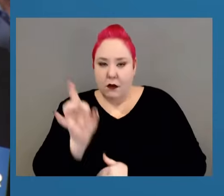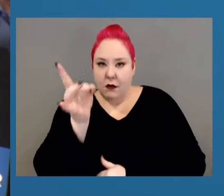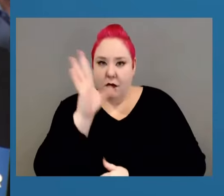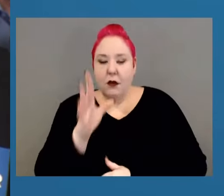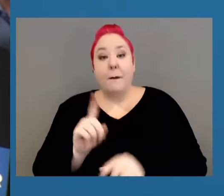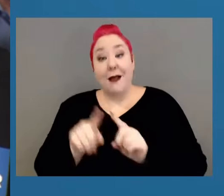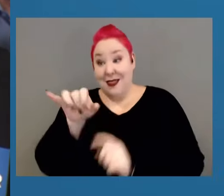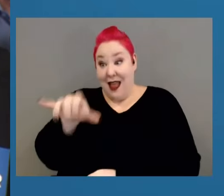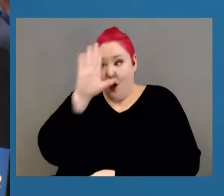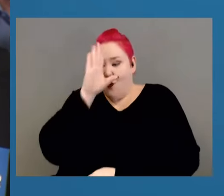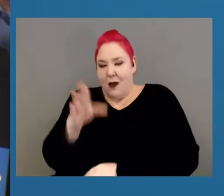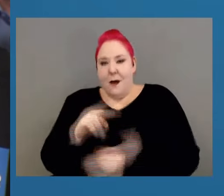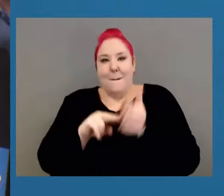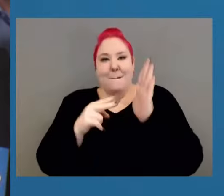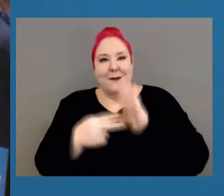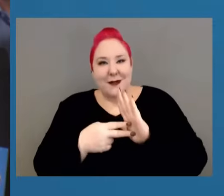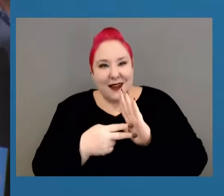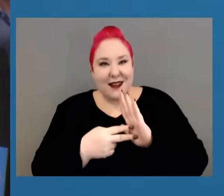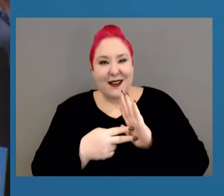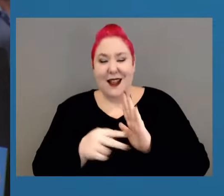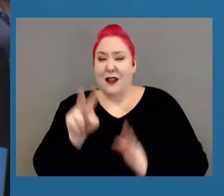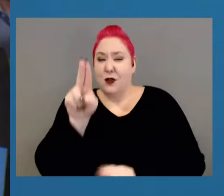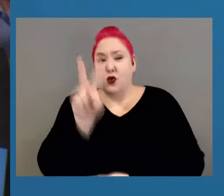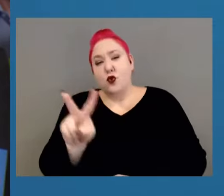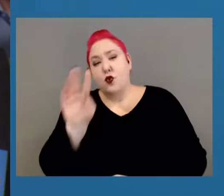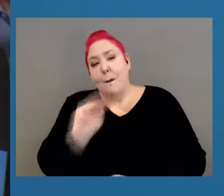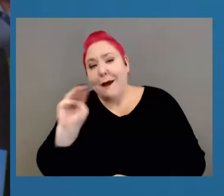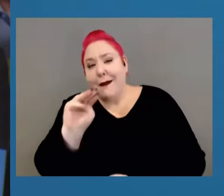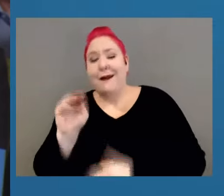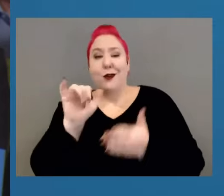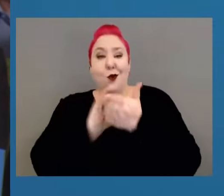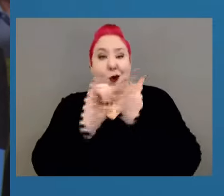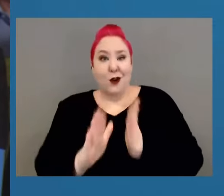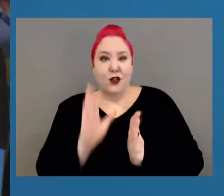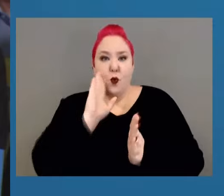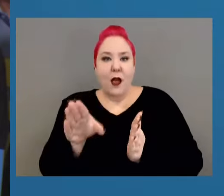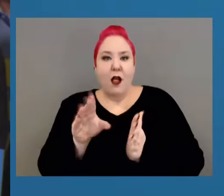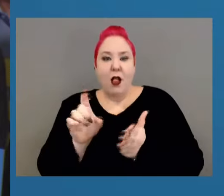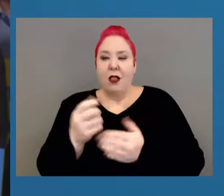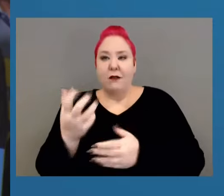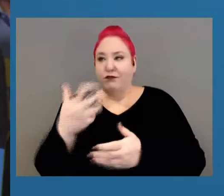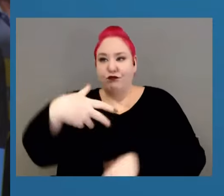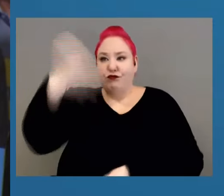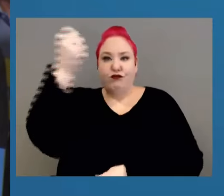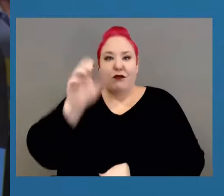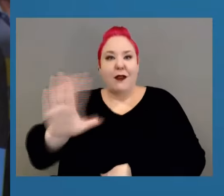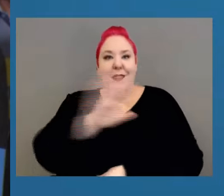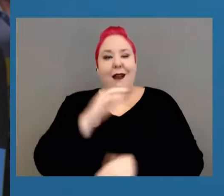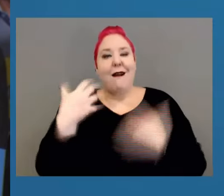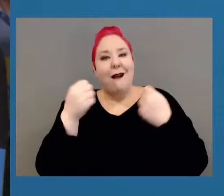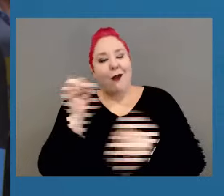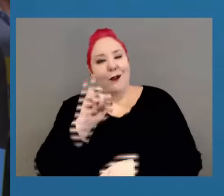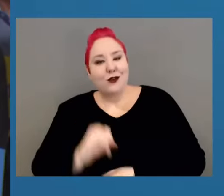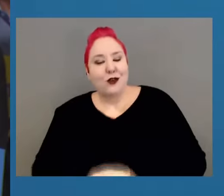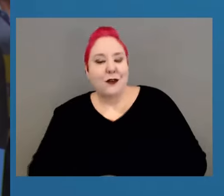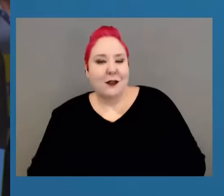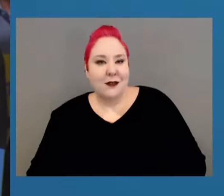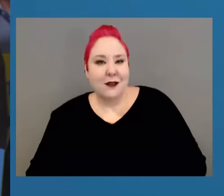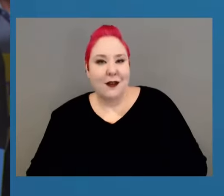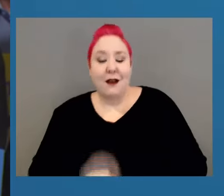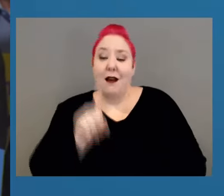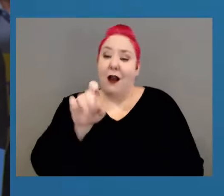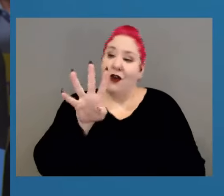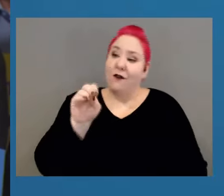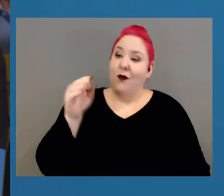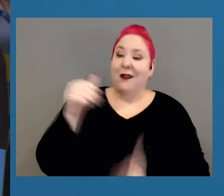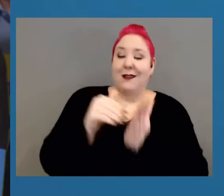million New Yorkers off their health insurance. 2 million New Yorkers without health insurance. Also, 140,000 New